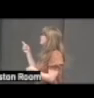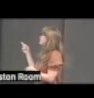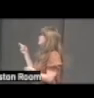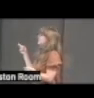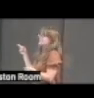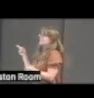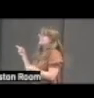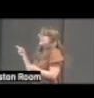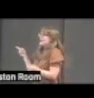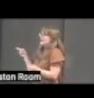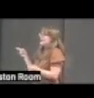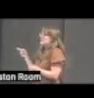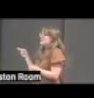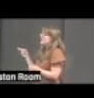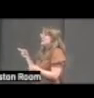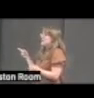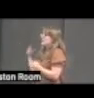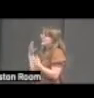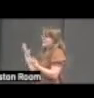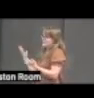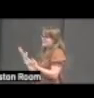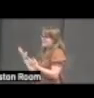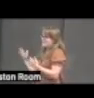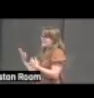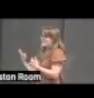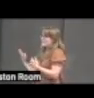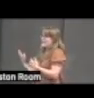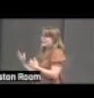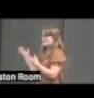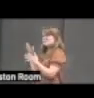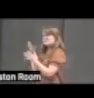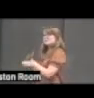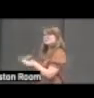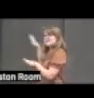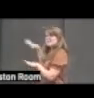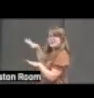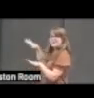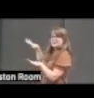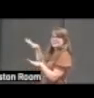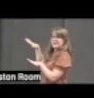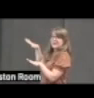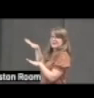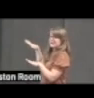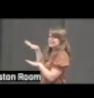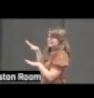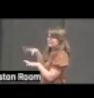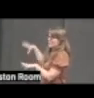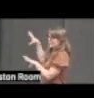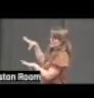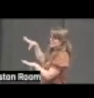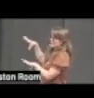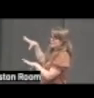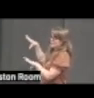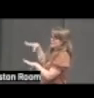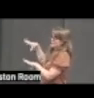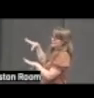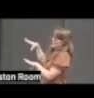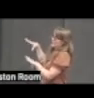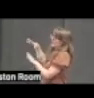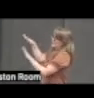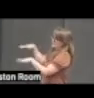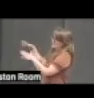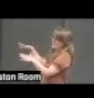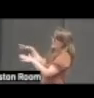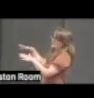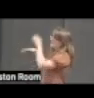males do this thing which I call the escalated leg cock. So they do leg cock like a dog, where they get on they urinate